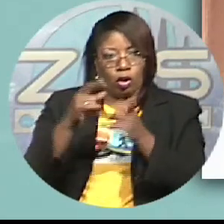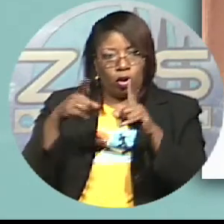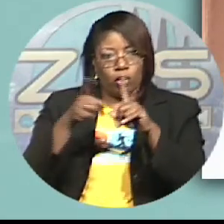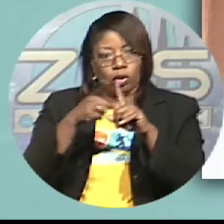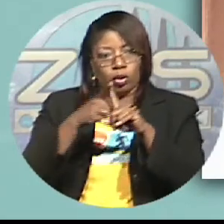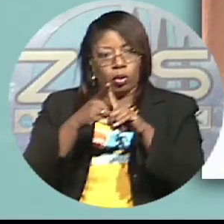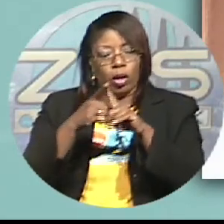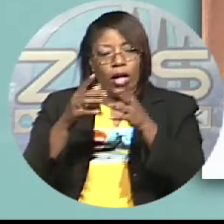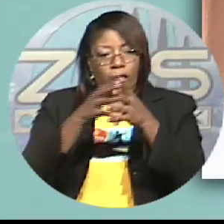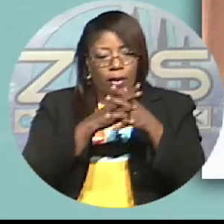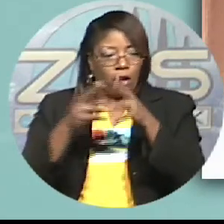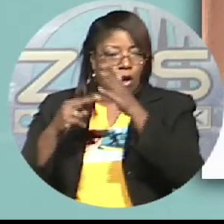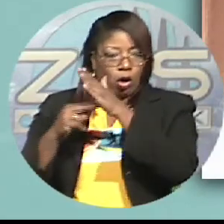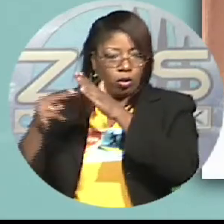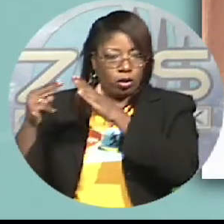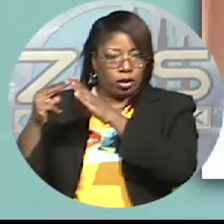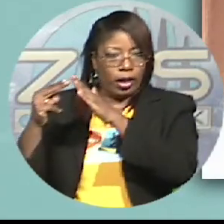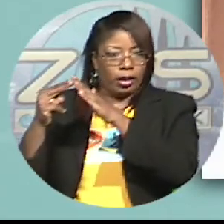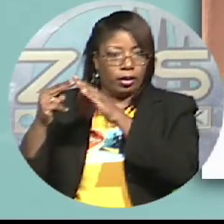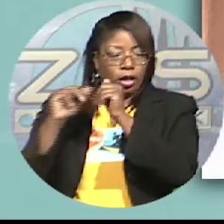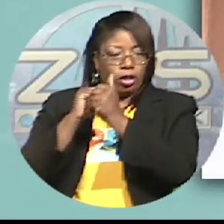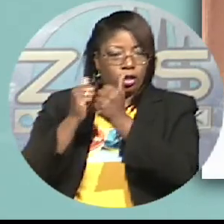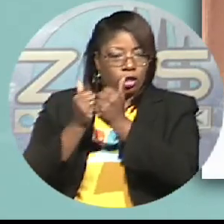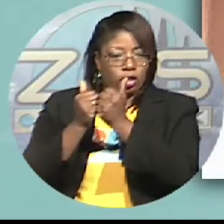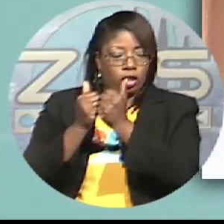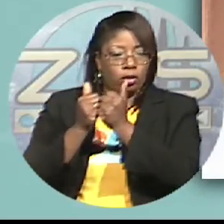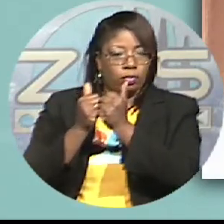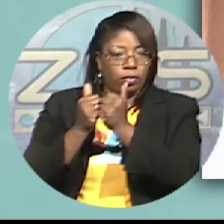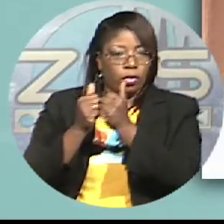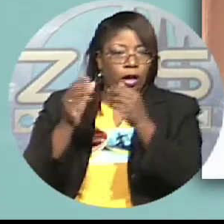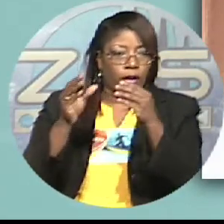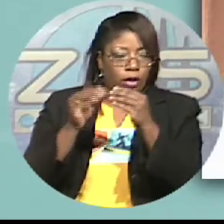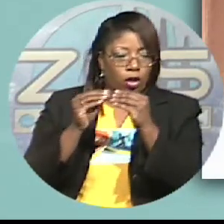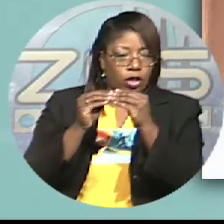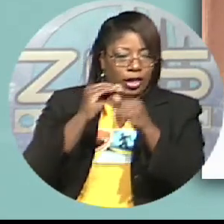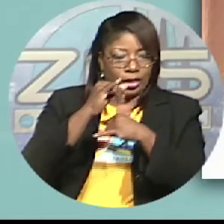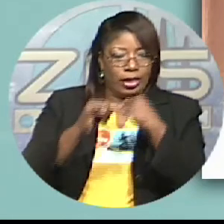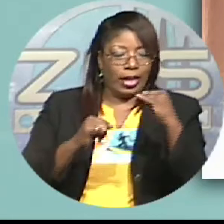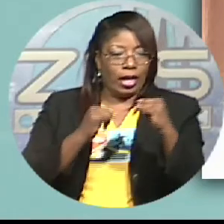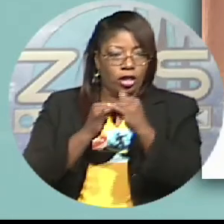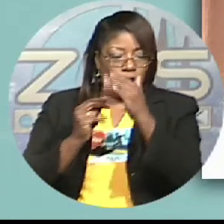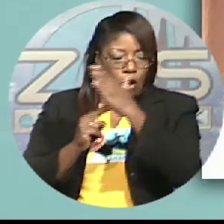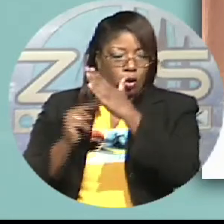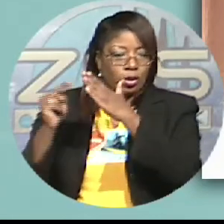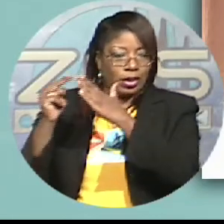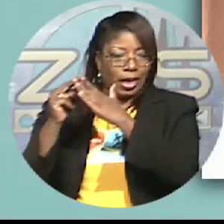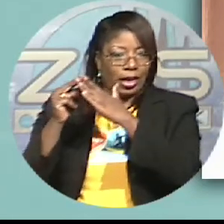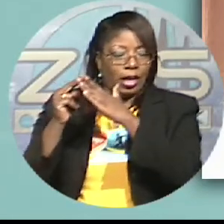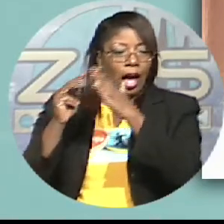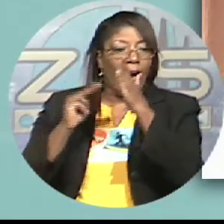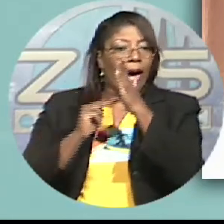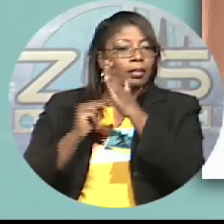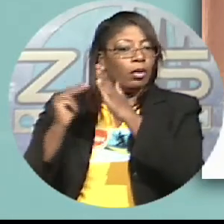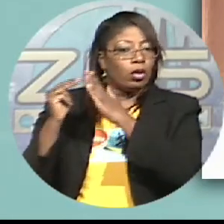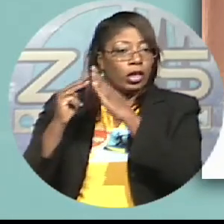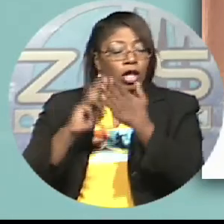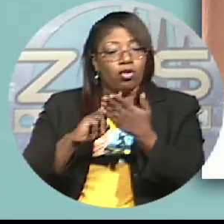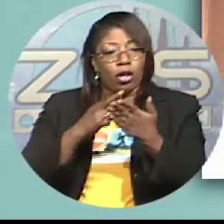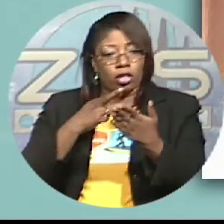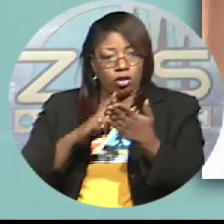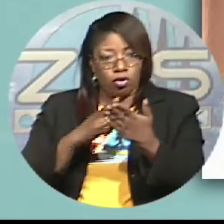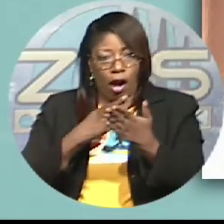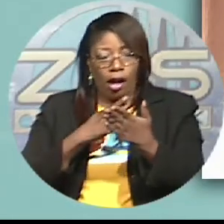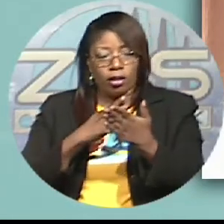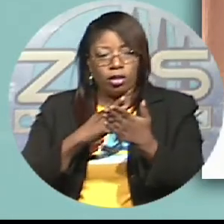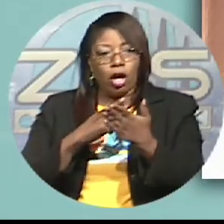American Hotels and Lodging Association Fall Conference and the International Hotel, Motel and Restaurant Show, where they will have